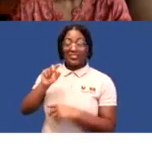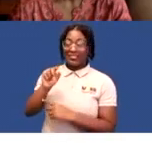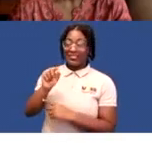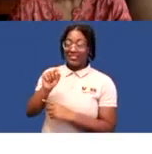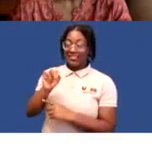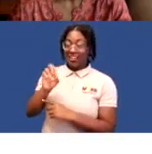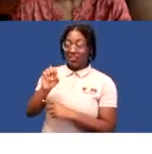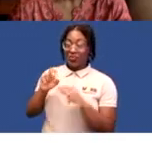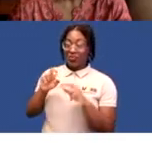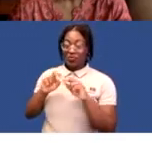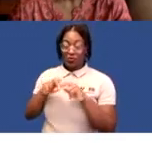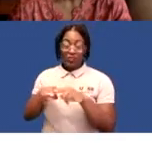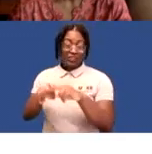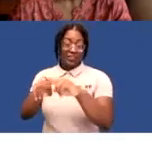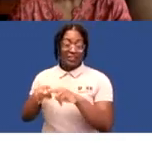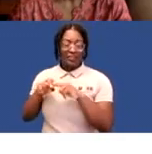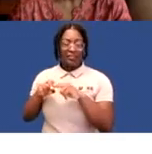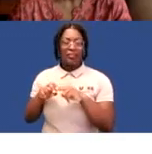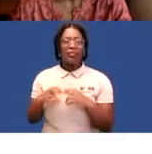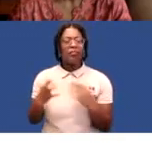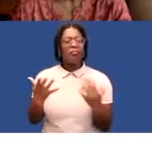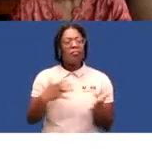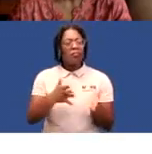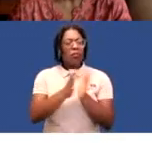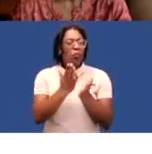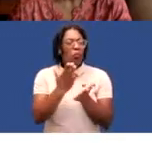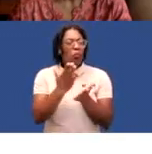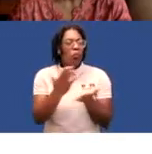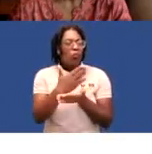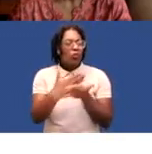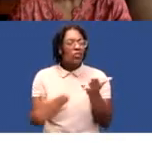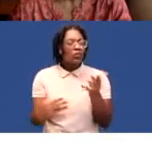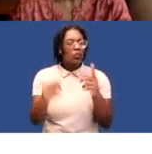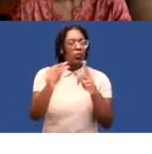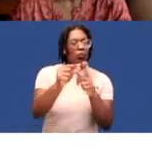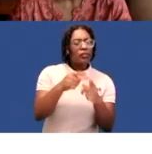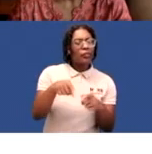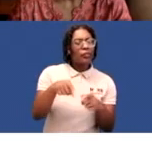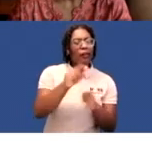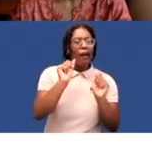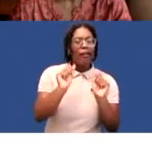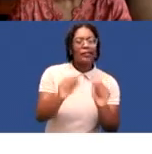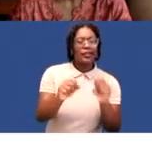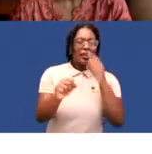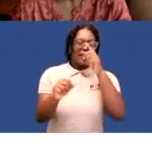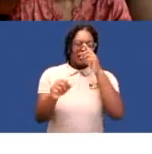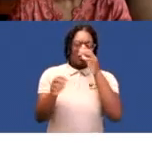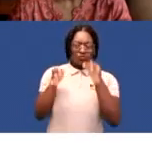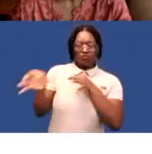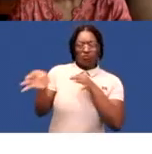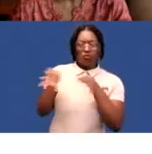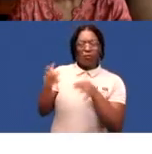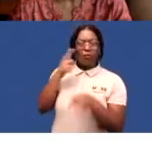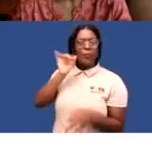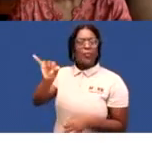it spins around and around. Ooh, I can't wait to see how you write that, I smiled.